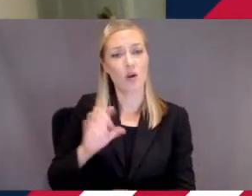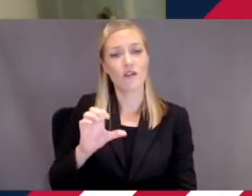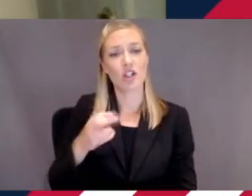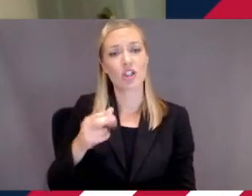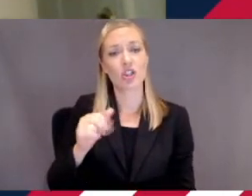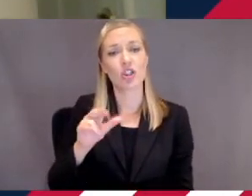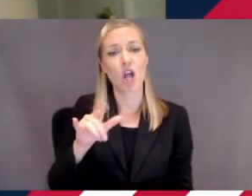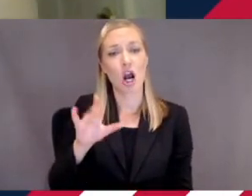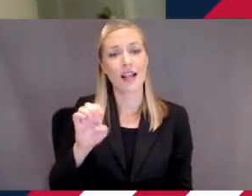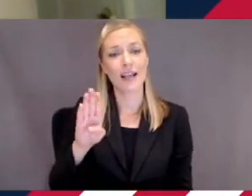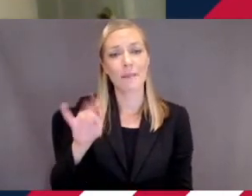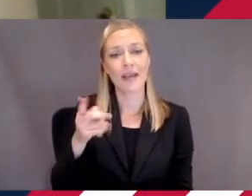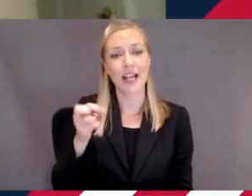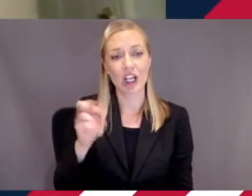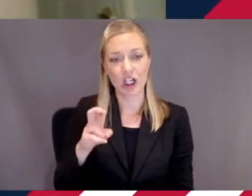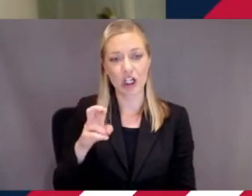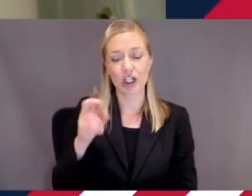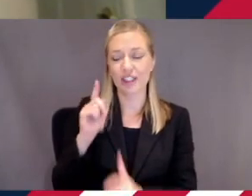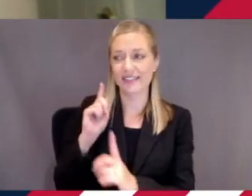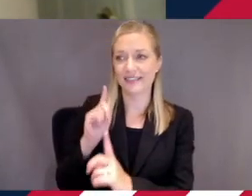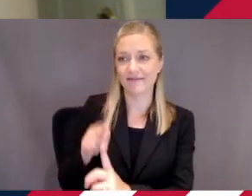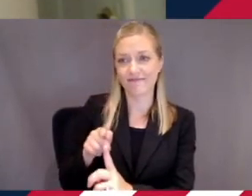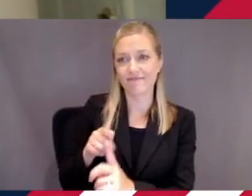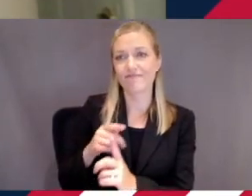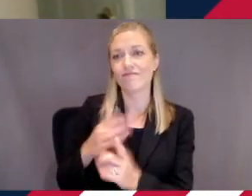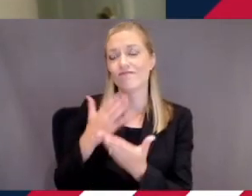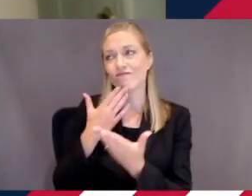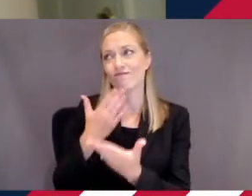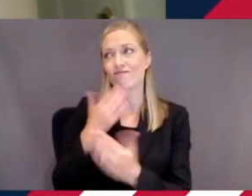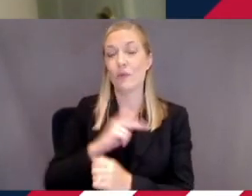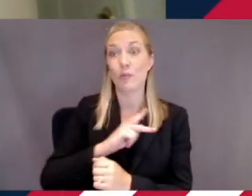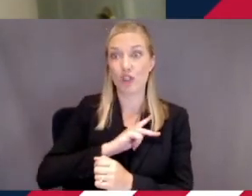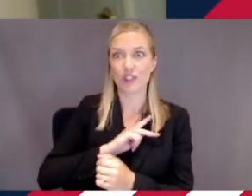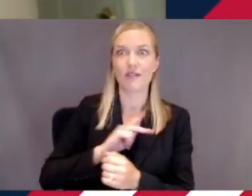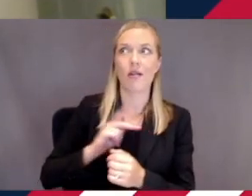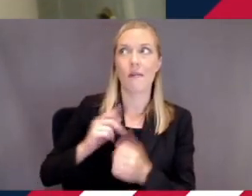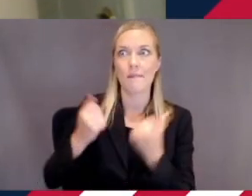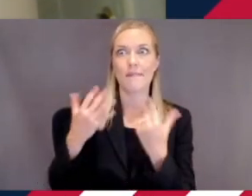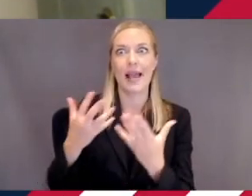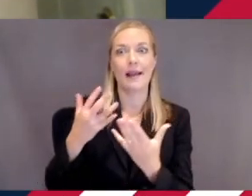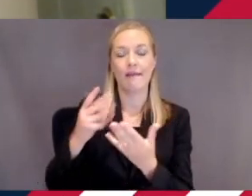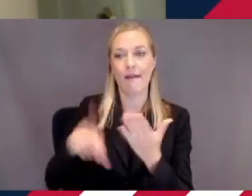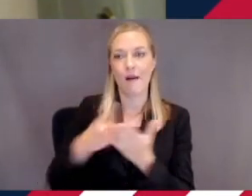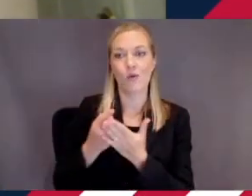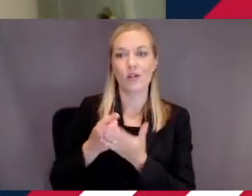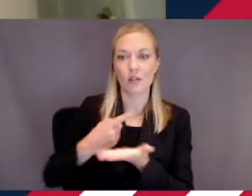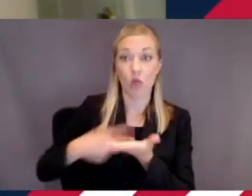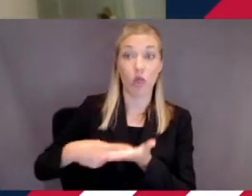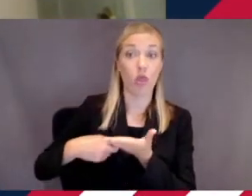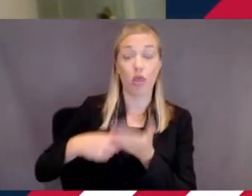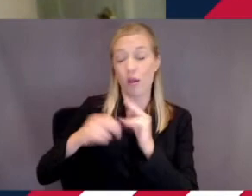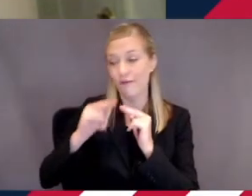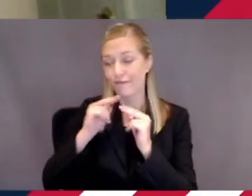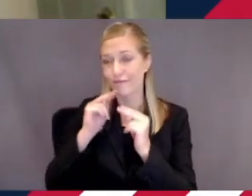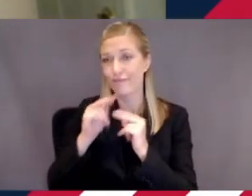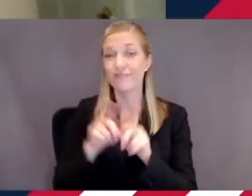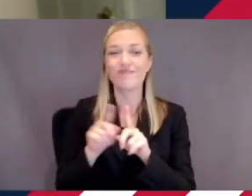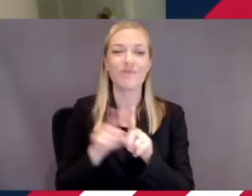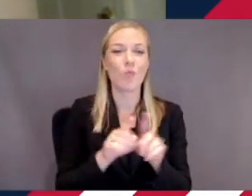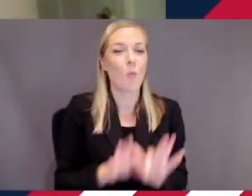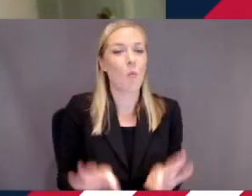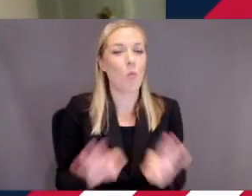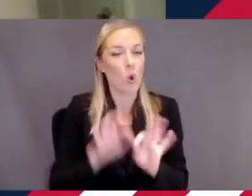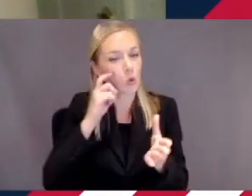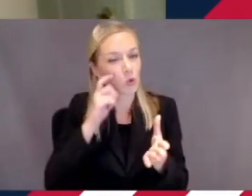complex rules changes that we had to negotiate. That is also important to acknowledge the important role of our